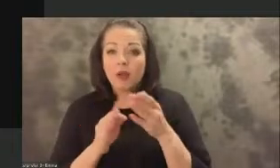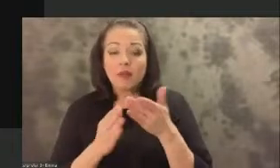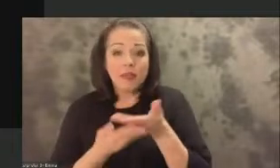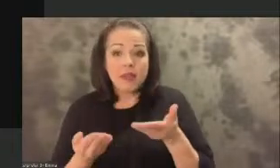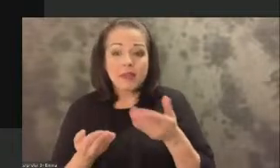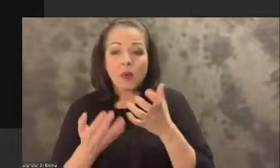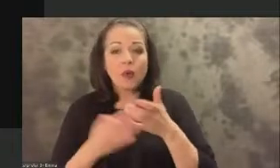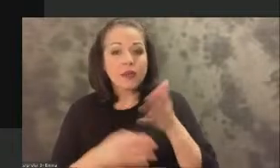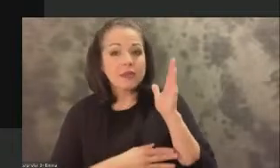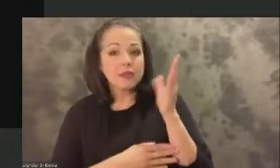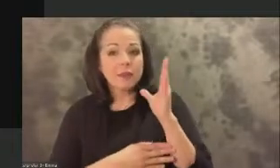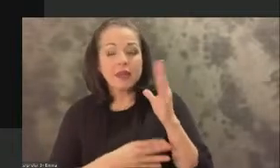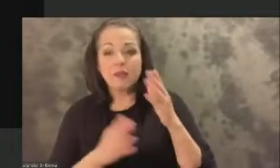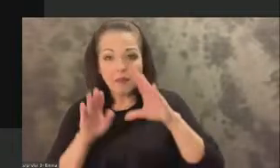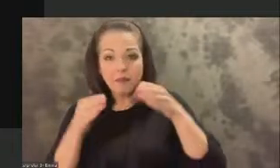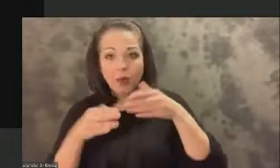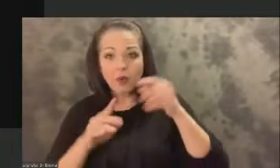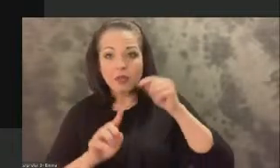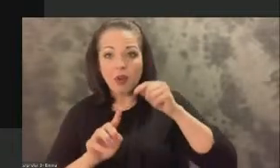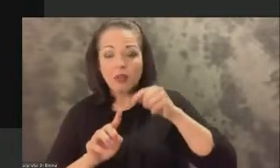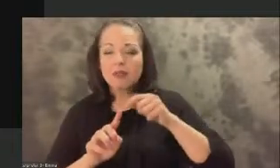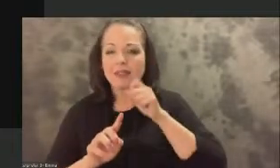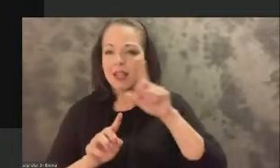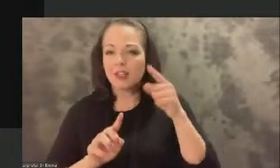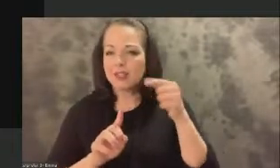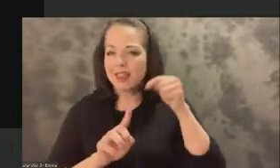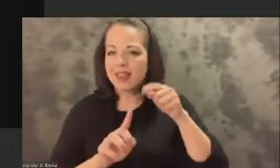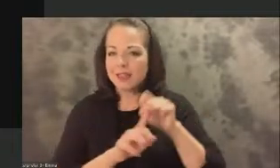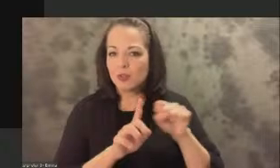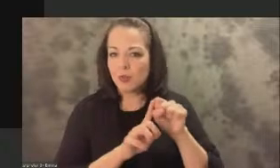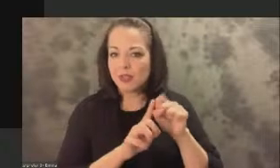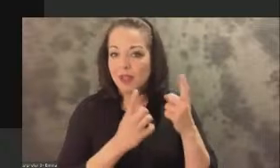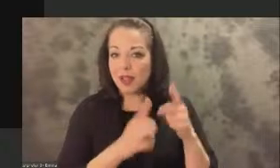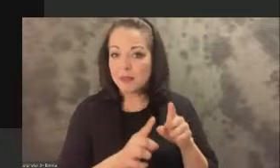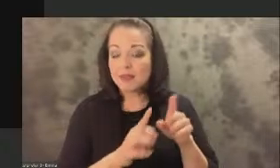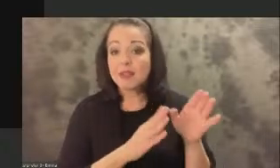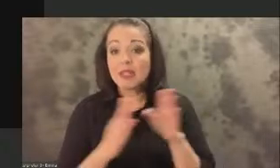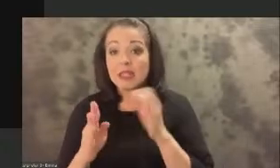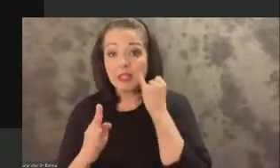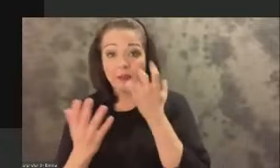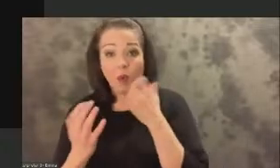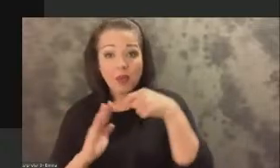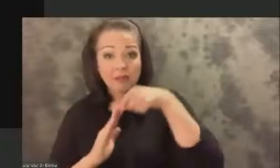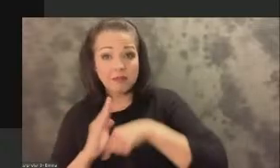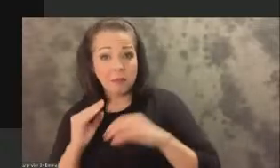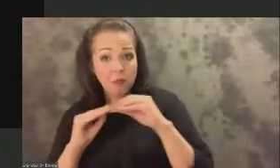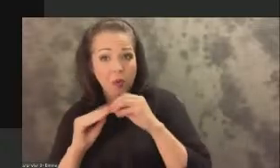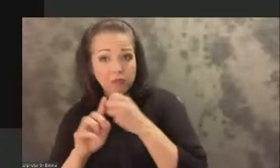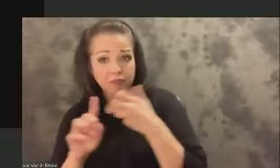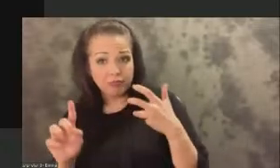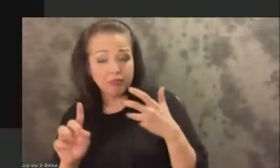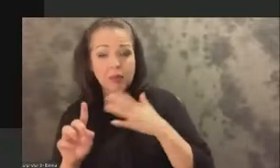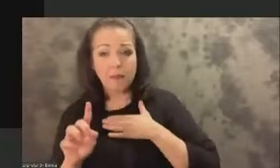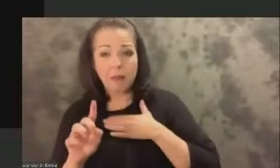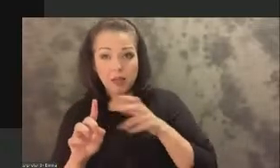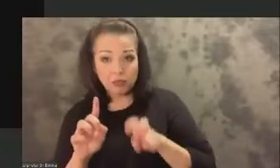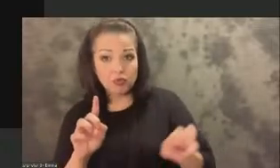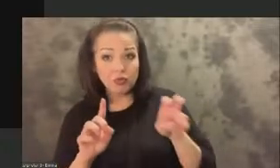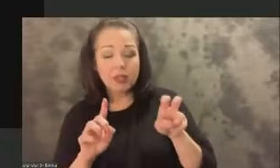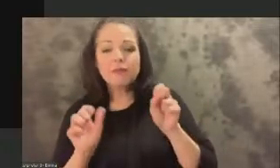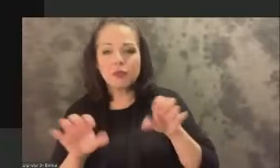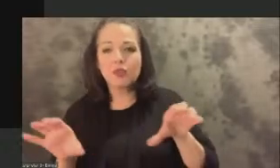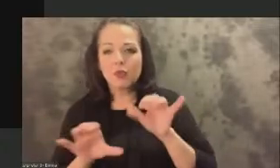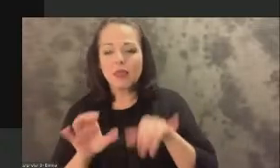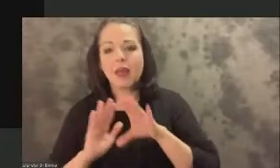about today is not just that situation. If you wanted to hear more about my journey, you can do that. My